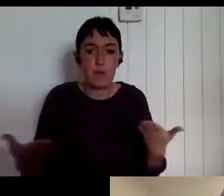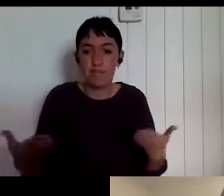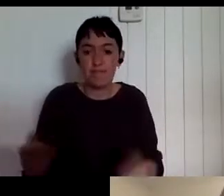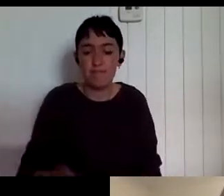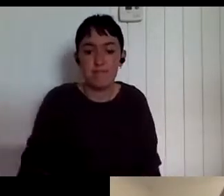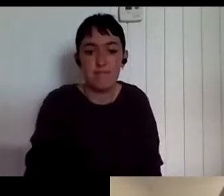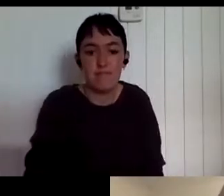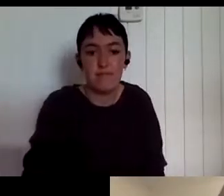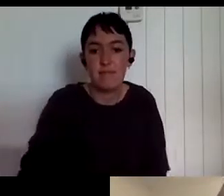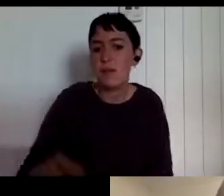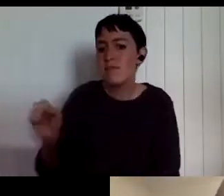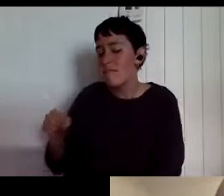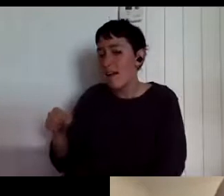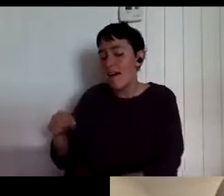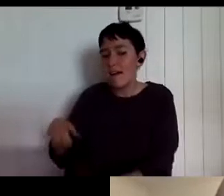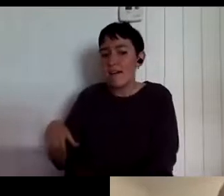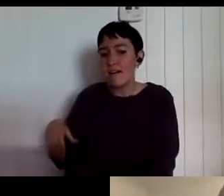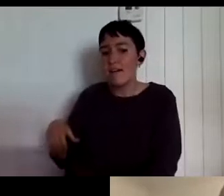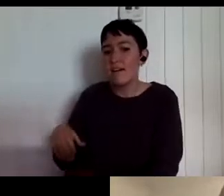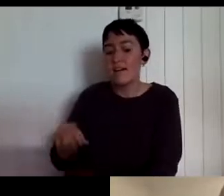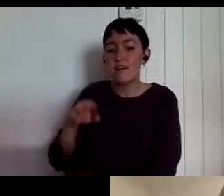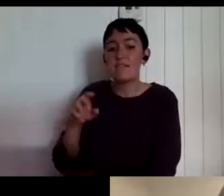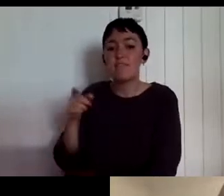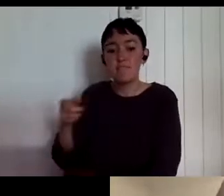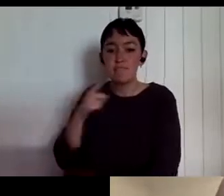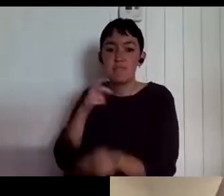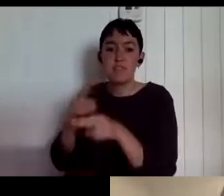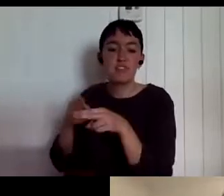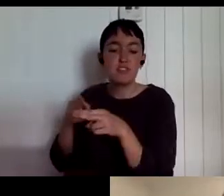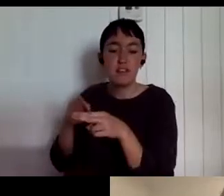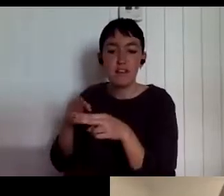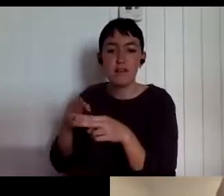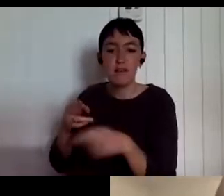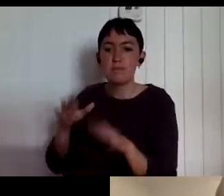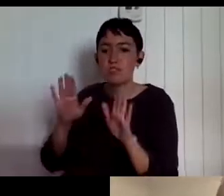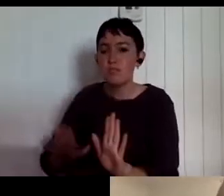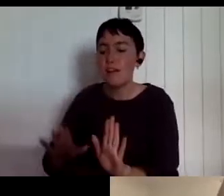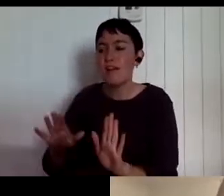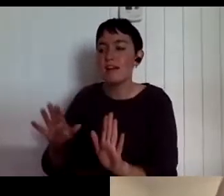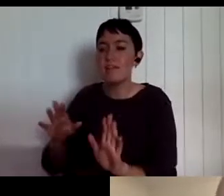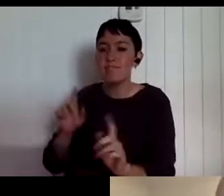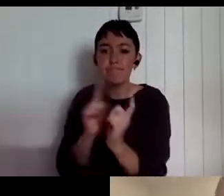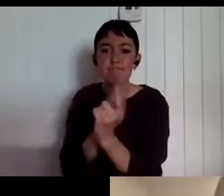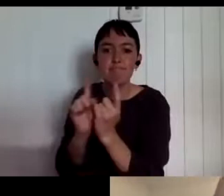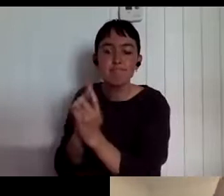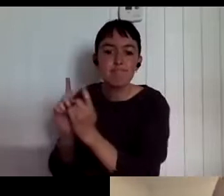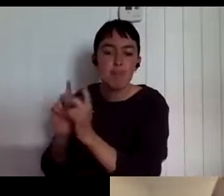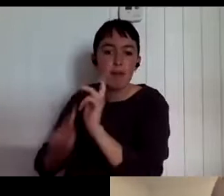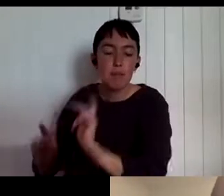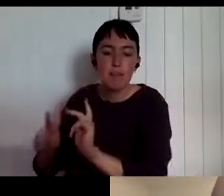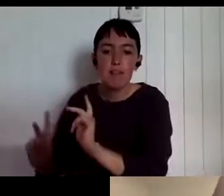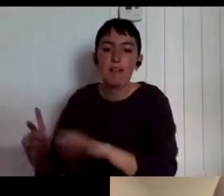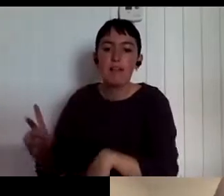You know, just to piggyback off that a little bit, as Miguel mentioned, you know, it's great to meet a lot of the people. The electrochemistry community is very